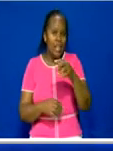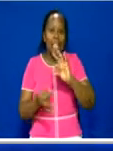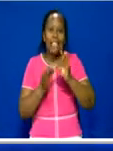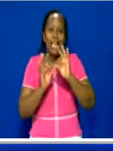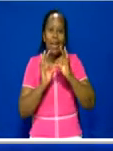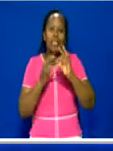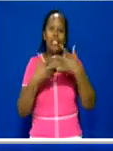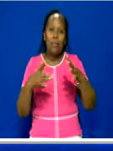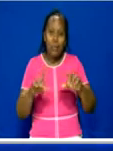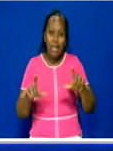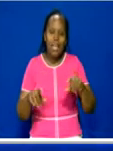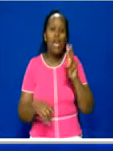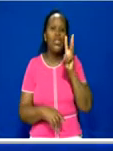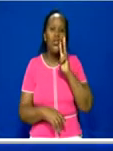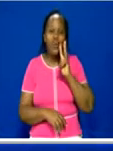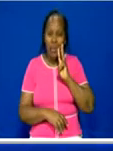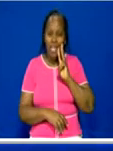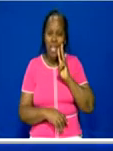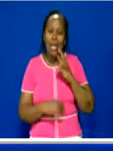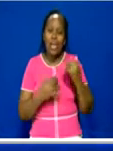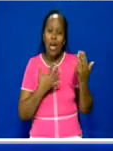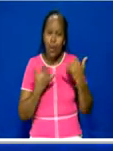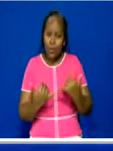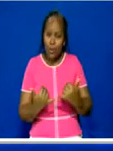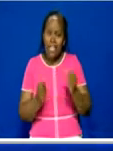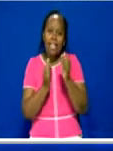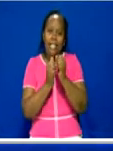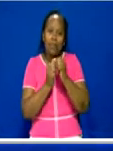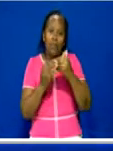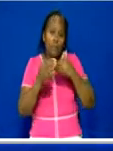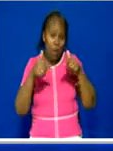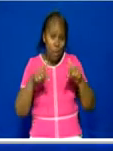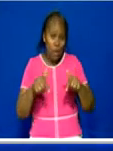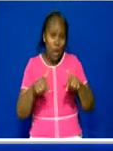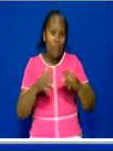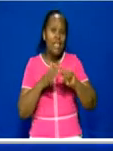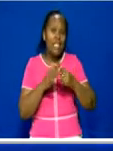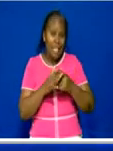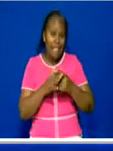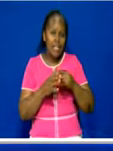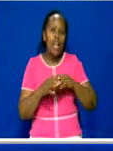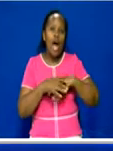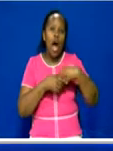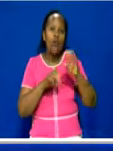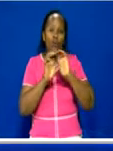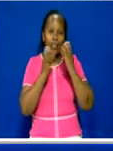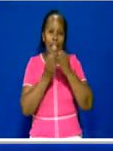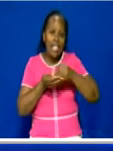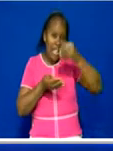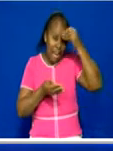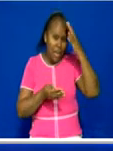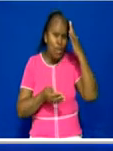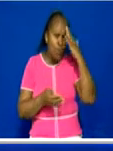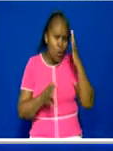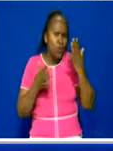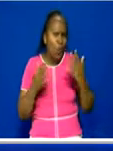language interpreter is Winnie Ngari. Now in just about 10 minutes from now, we do move to our out of class learning. You know the drill